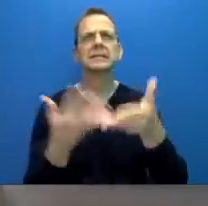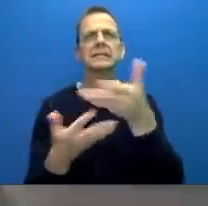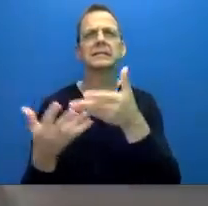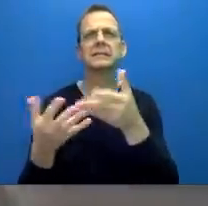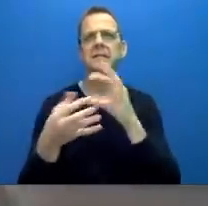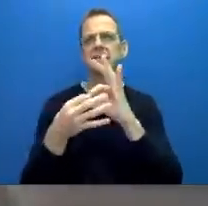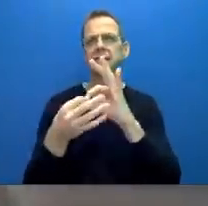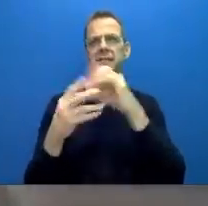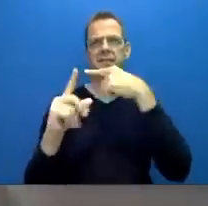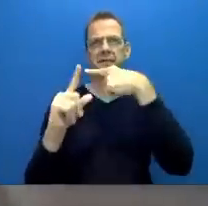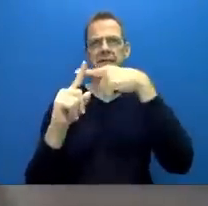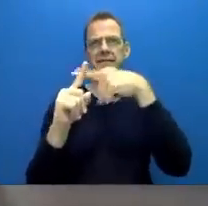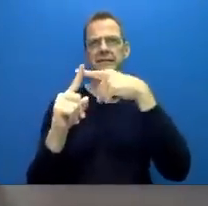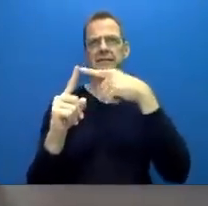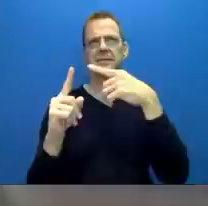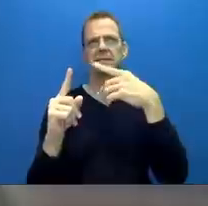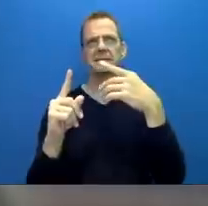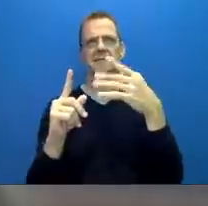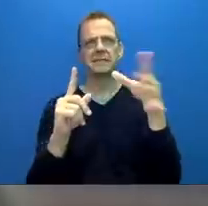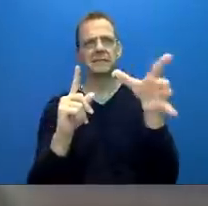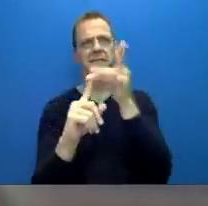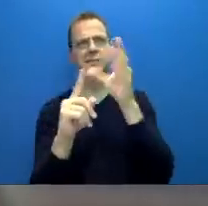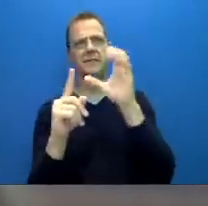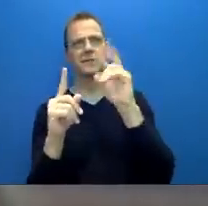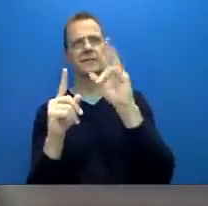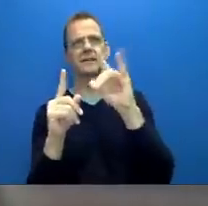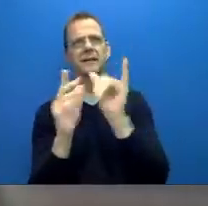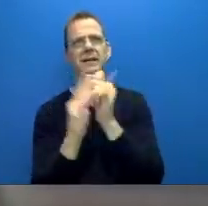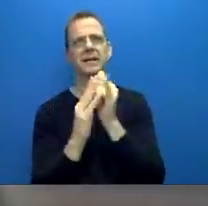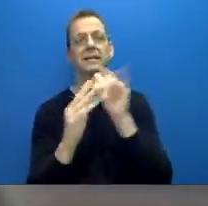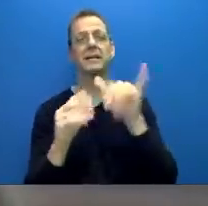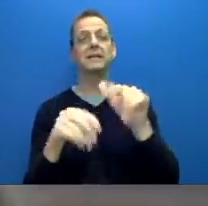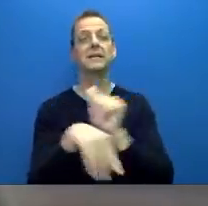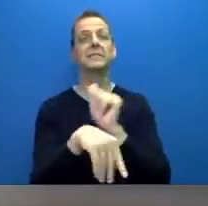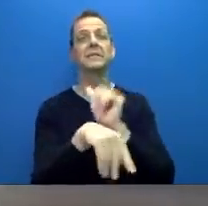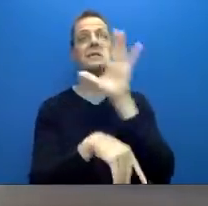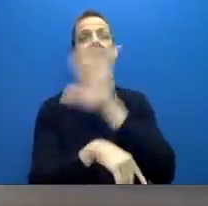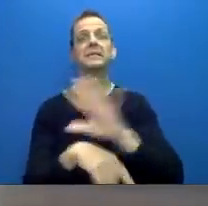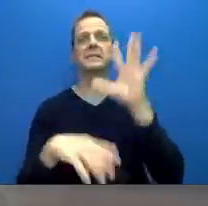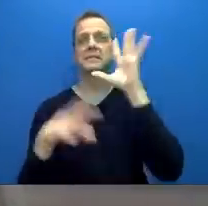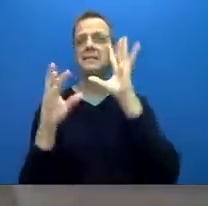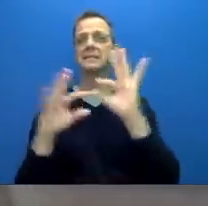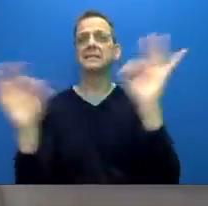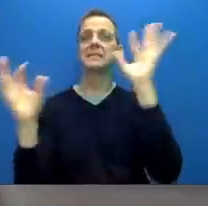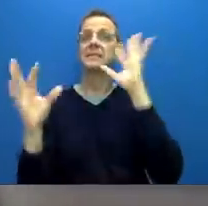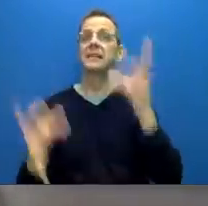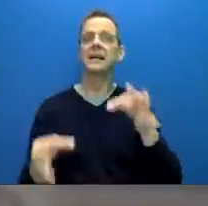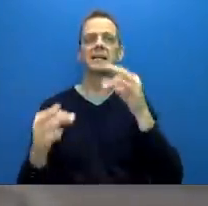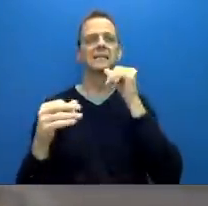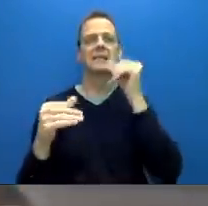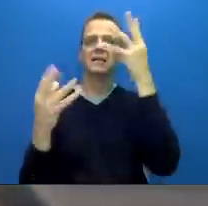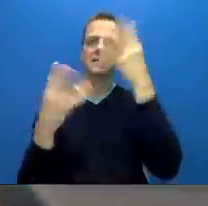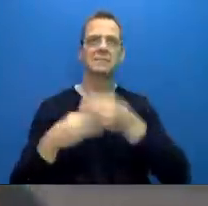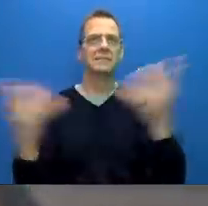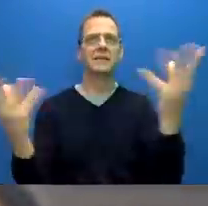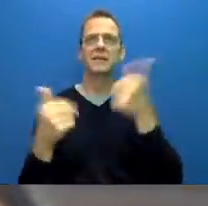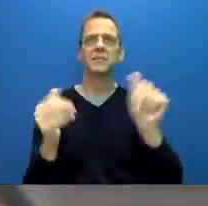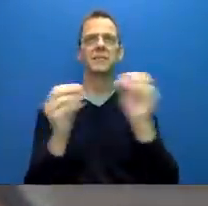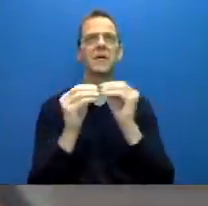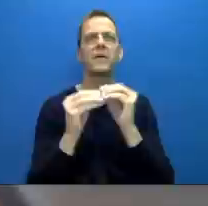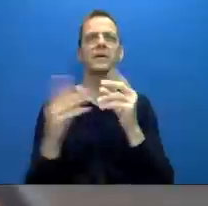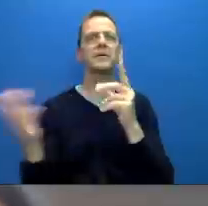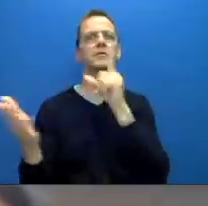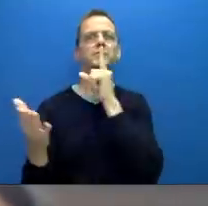of parents were really curious to know whether or not they had any legal rights to know what was happening in